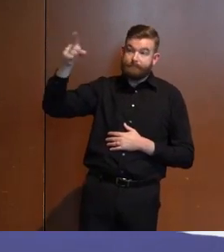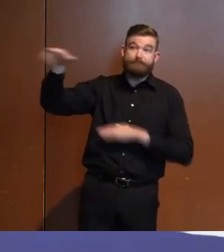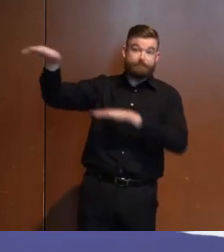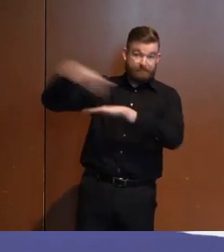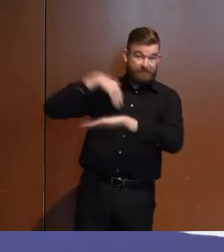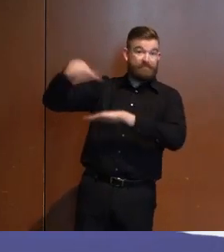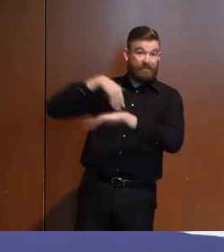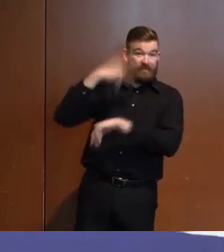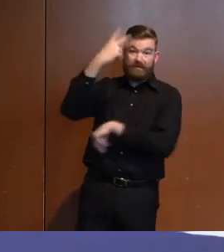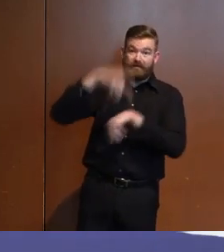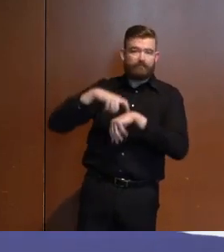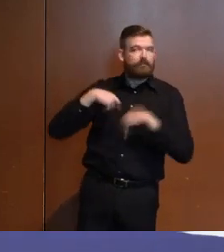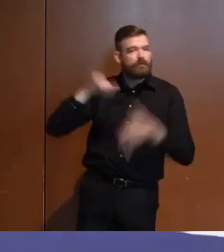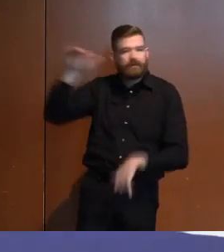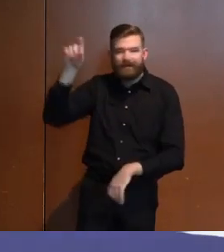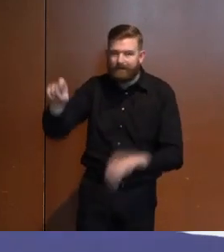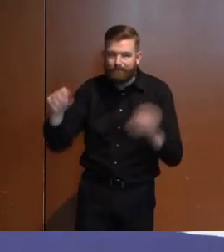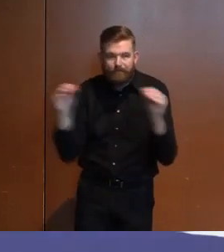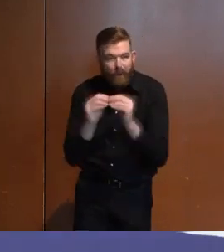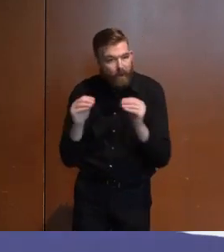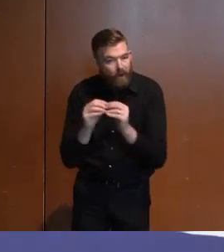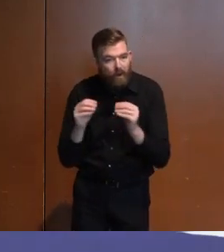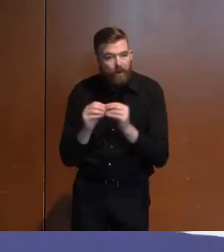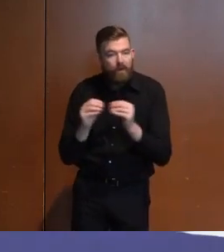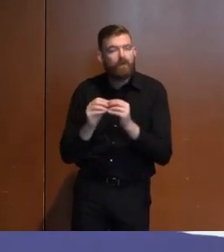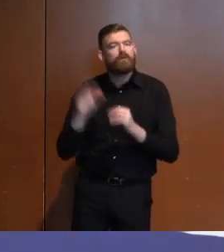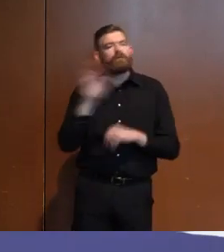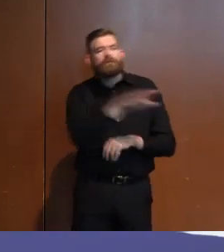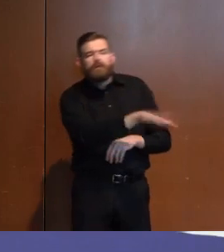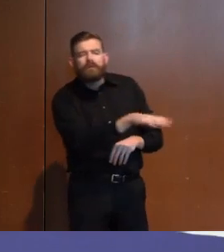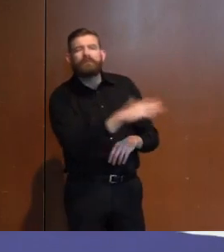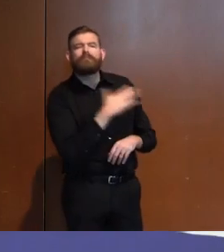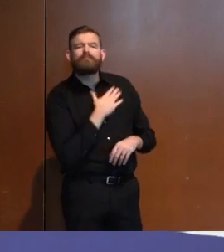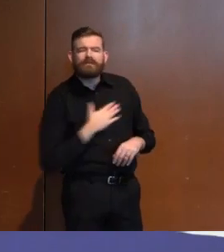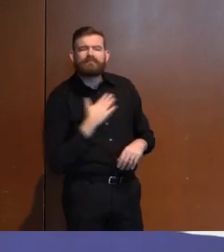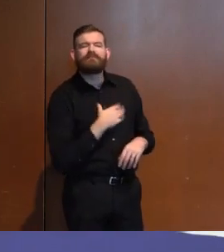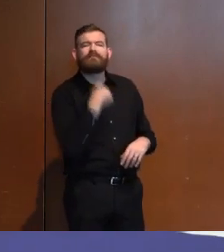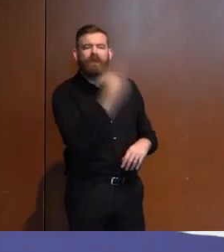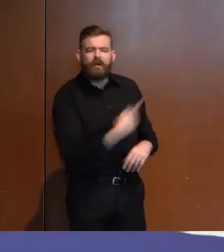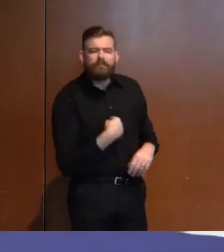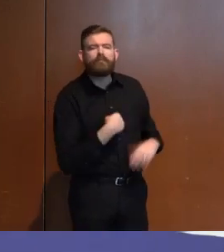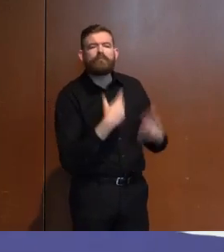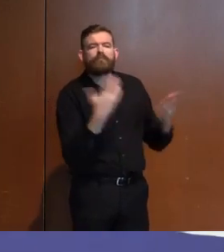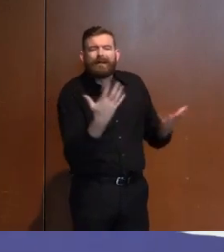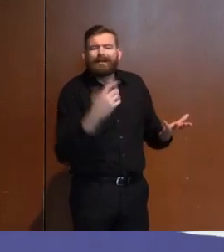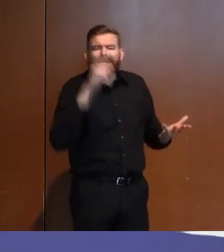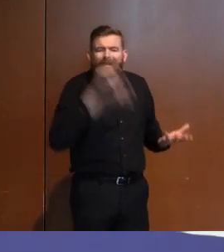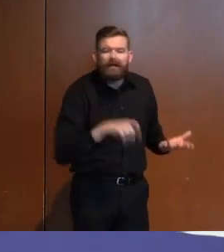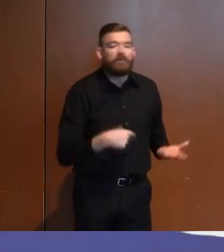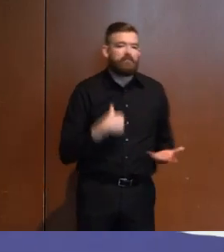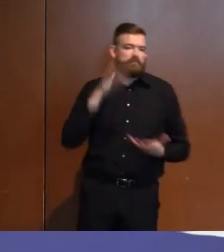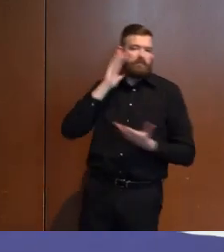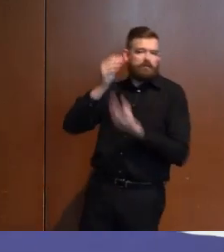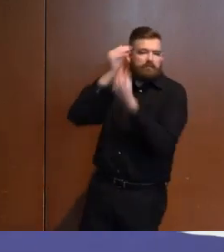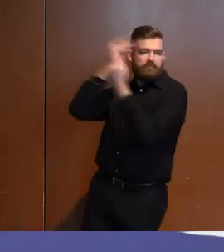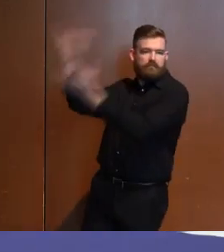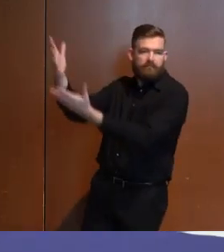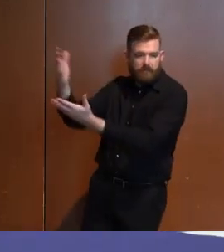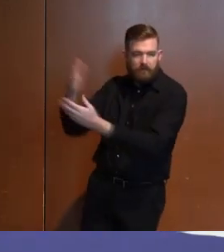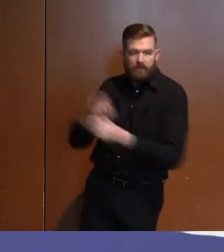re-clarify our ask, which we are doing as we speak. I think, Chris, you were, in fact, personally doing that this afternoon, so thank you for